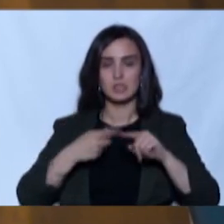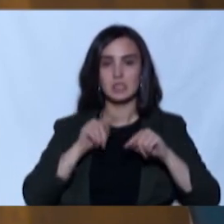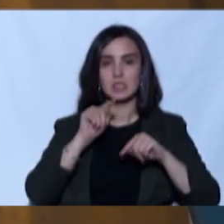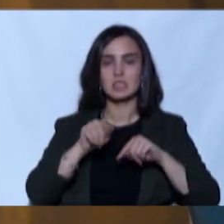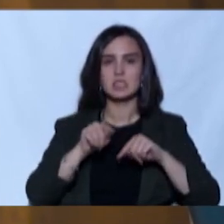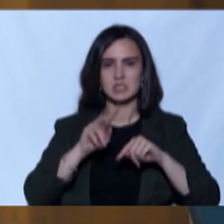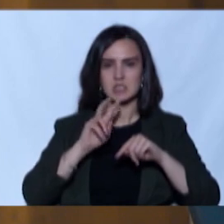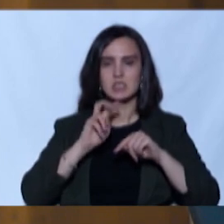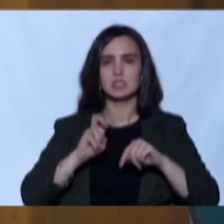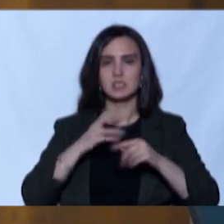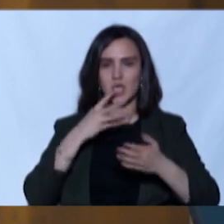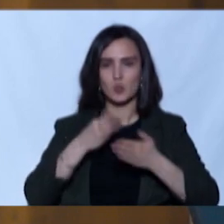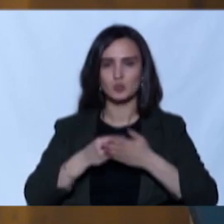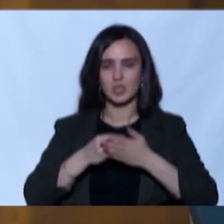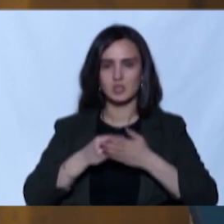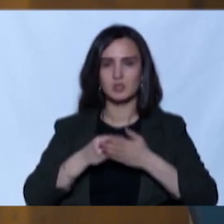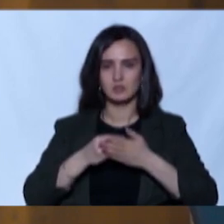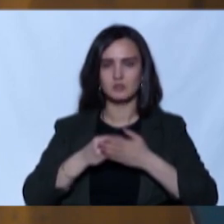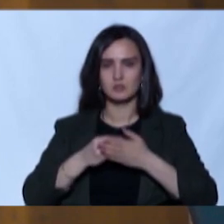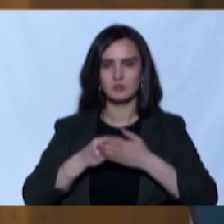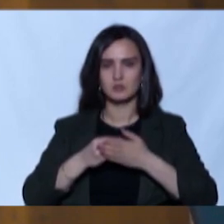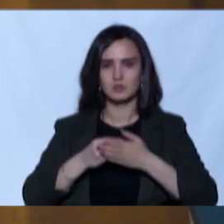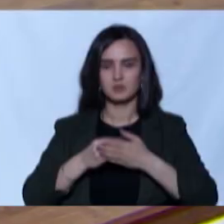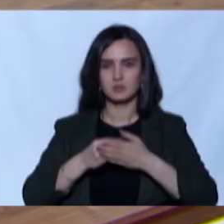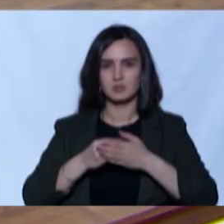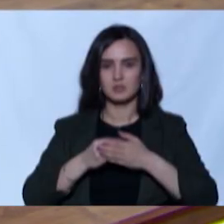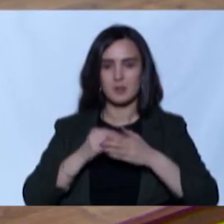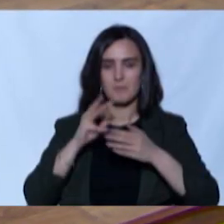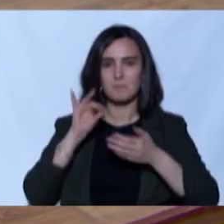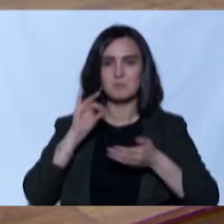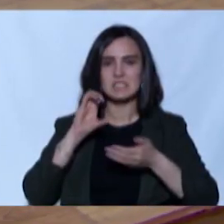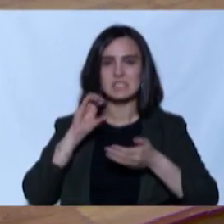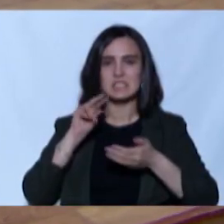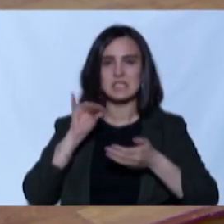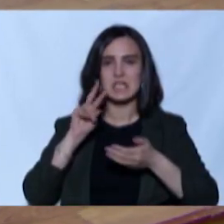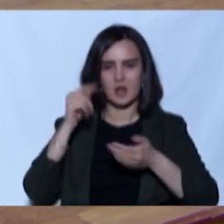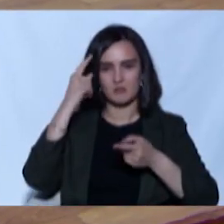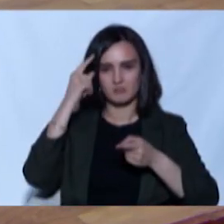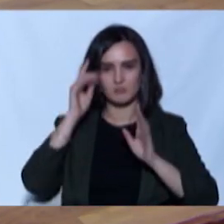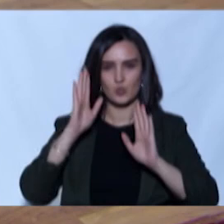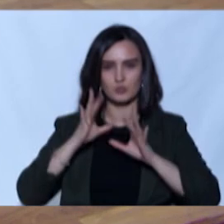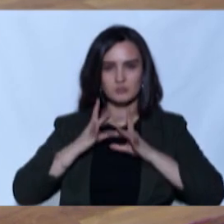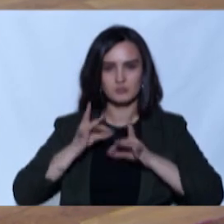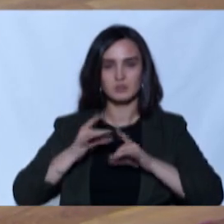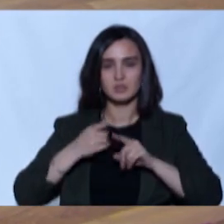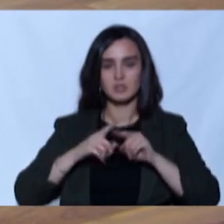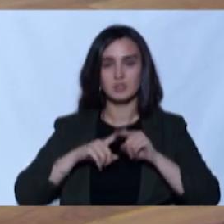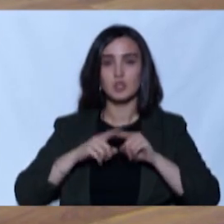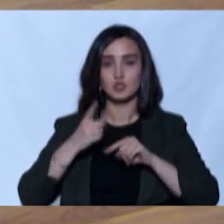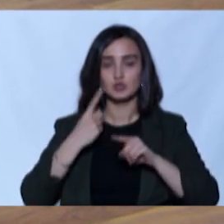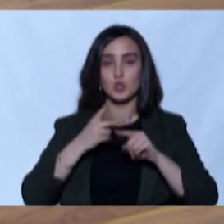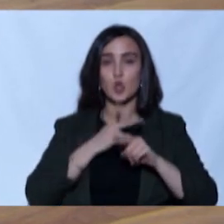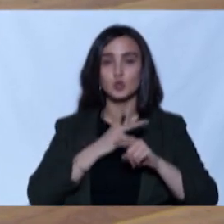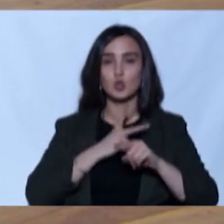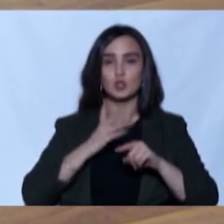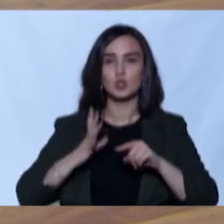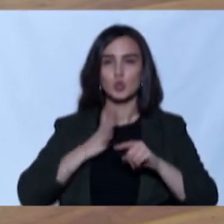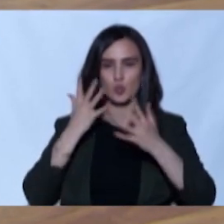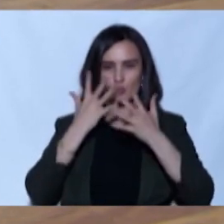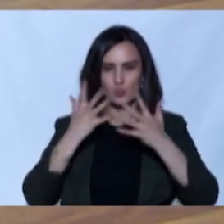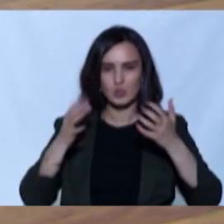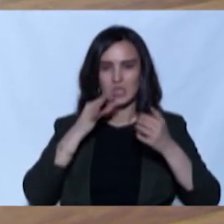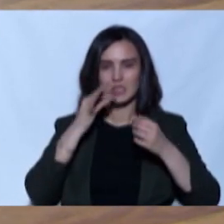He's dedicated to his purpose of uncovering the mystery behind things. And remember, and we go back to the setting of London being